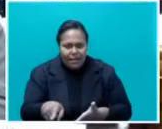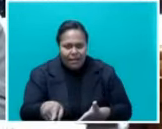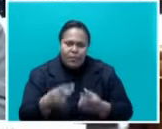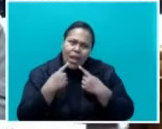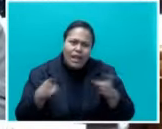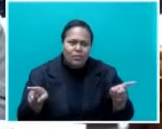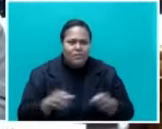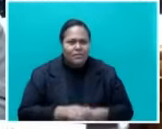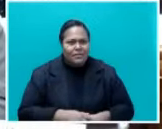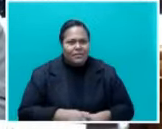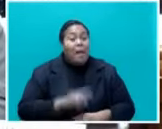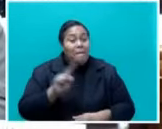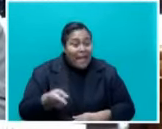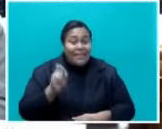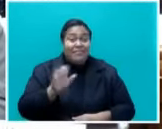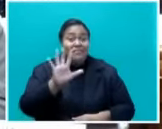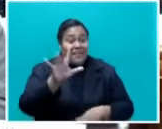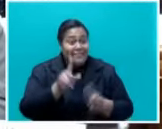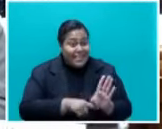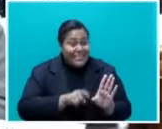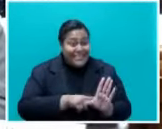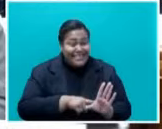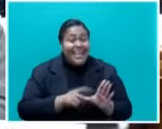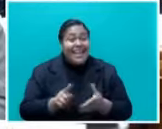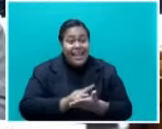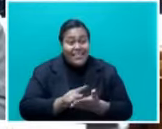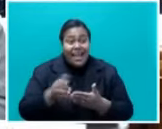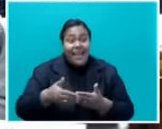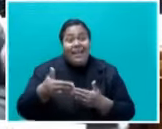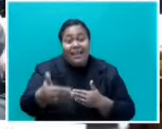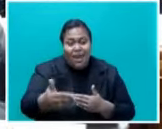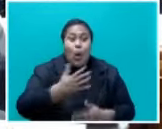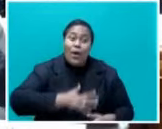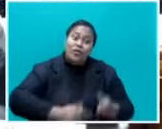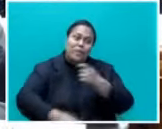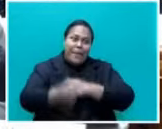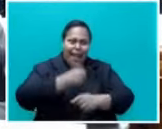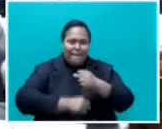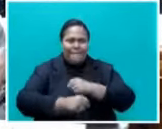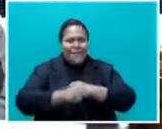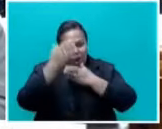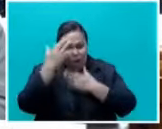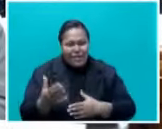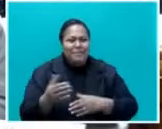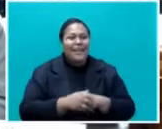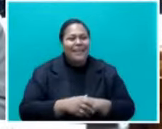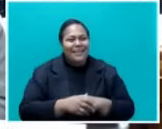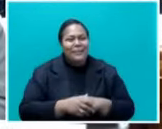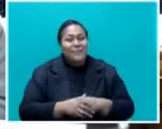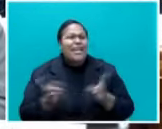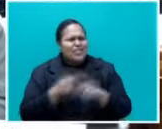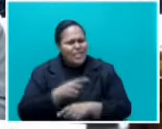years later, for example, wants to become Honorable Linda Maharaj, she can become Honorable